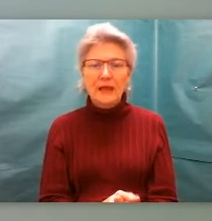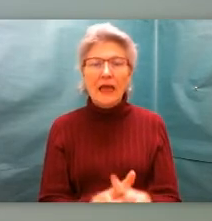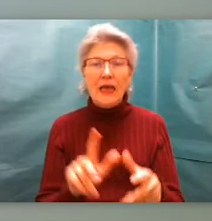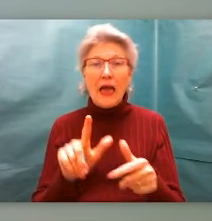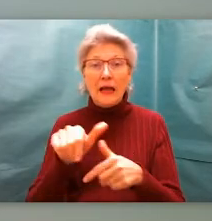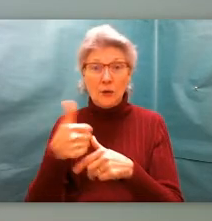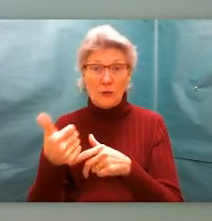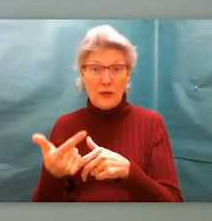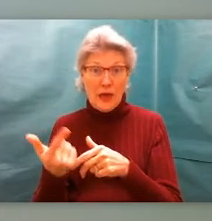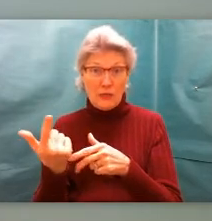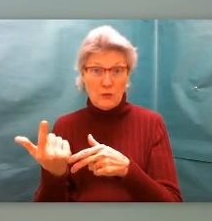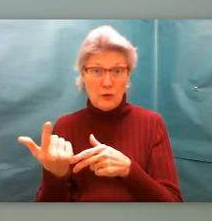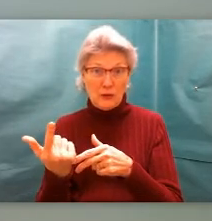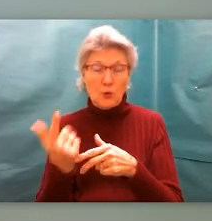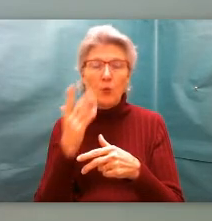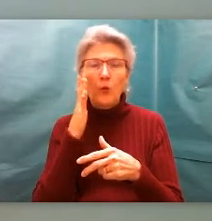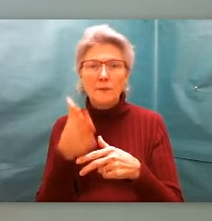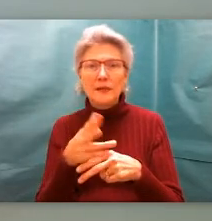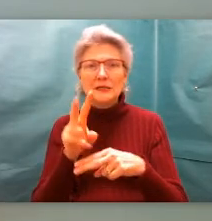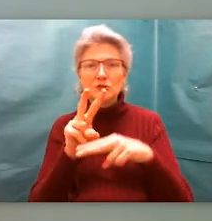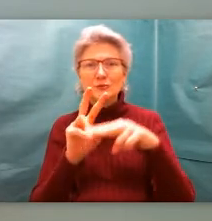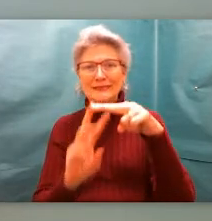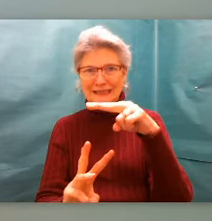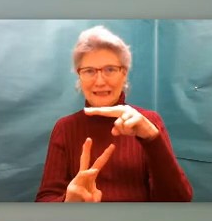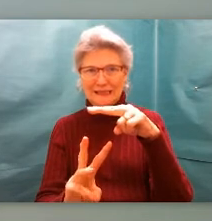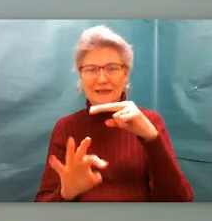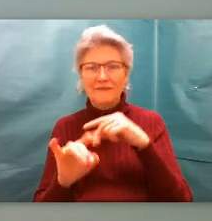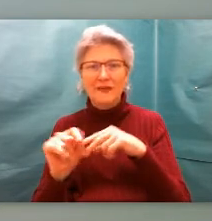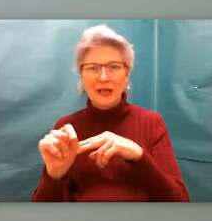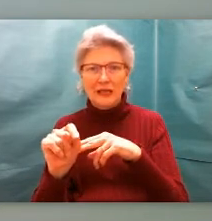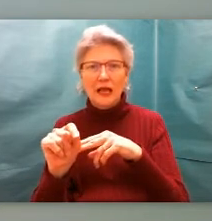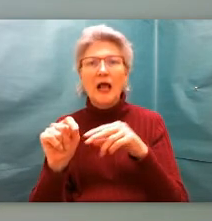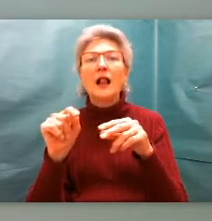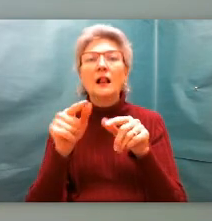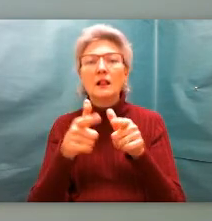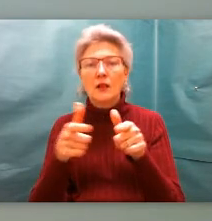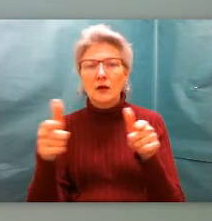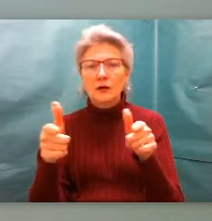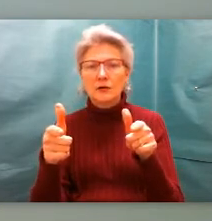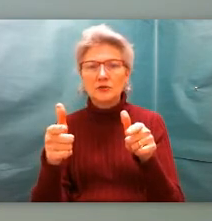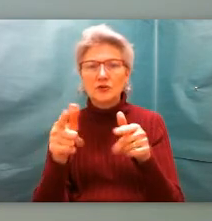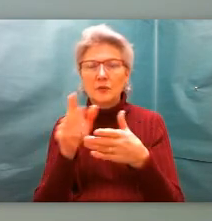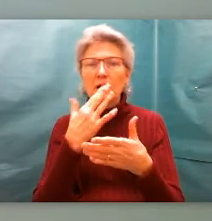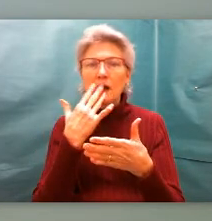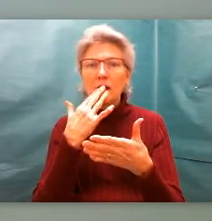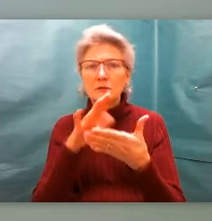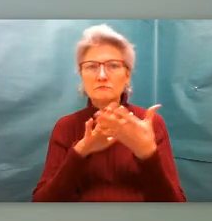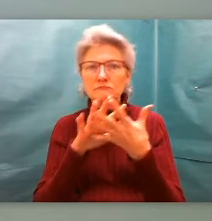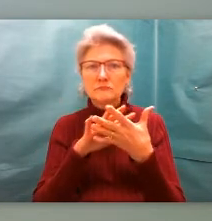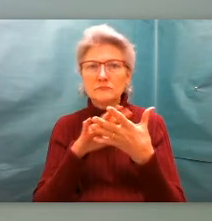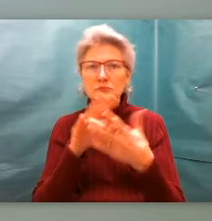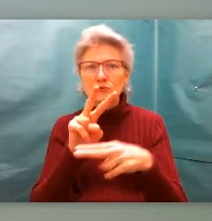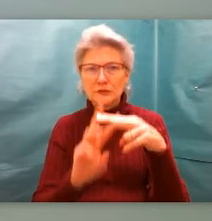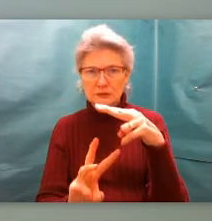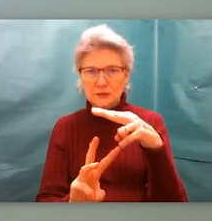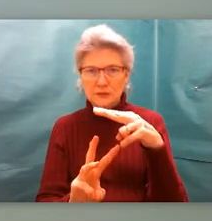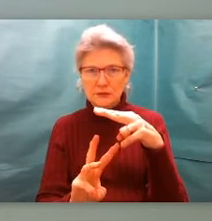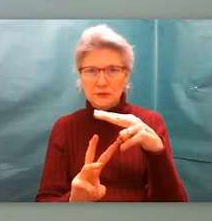And I know that his other mast is 2 6-foot long. So I'm going to shade in 2 6 here.